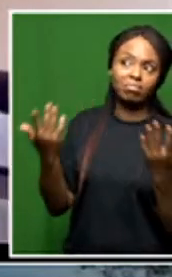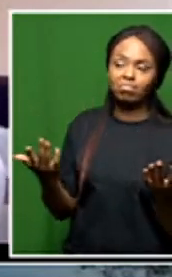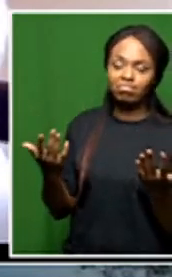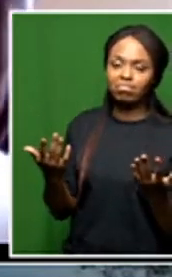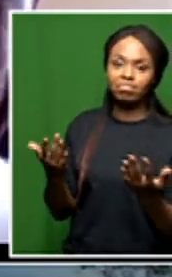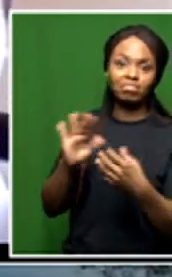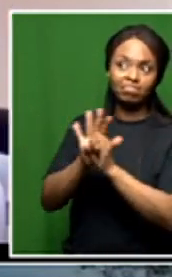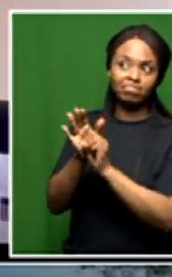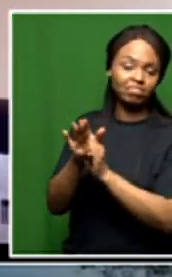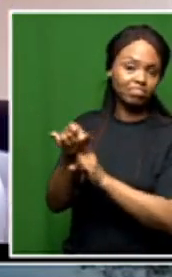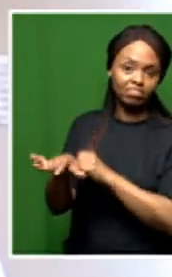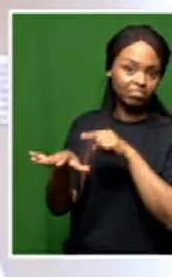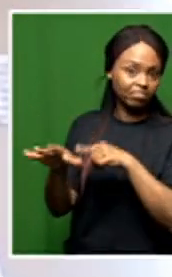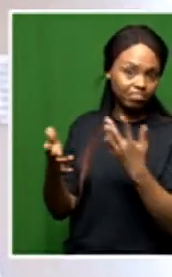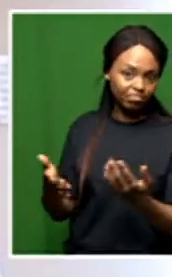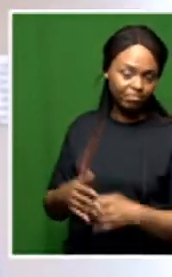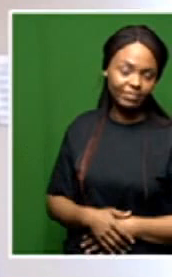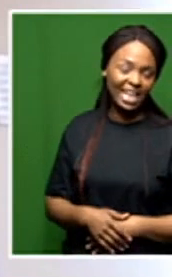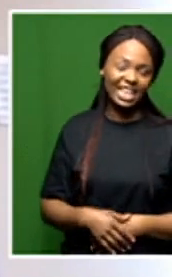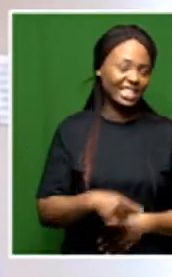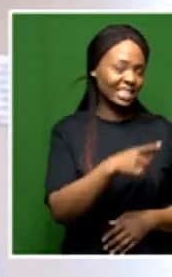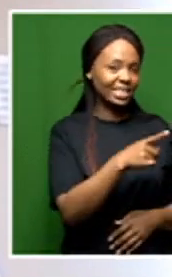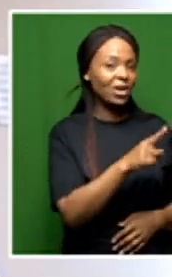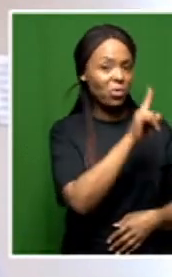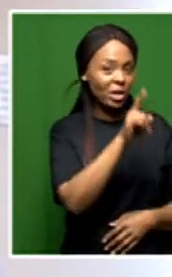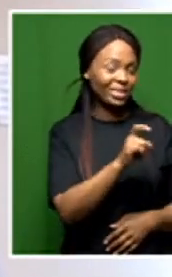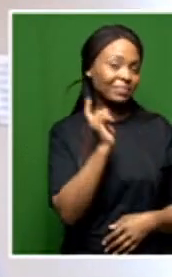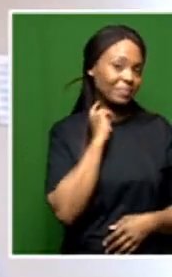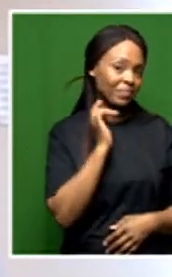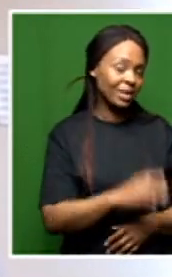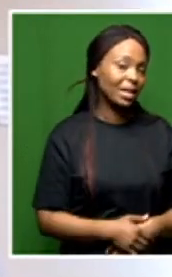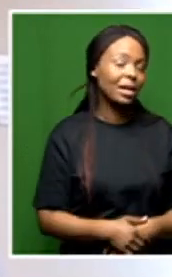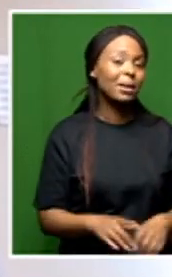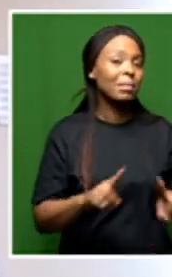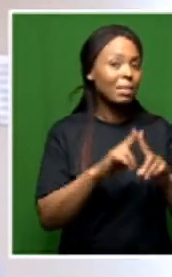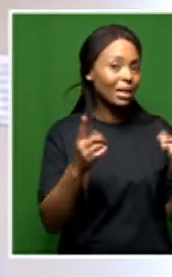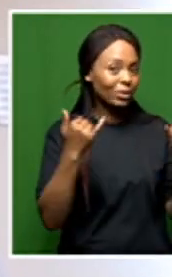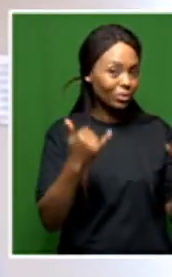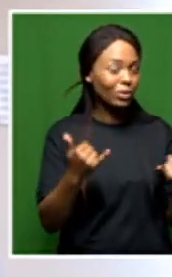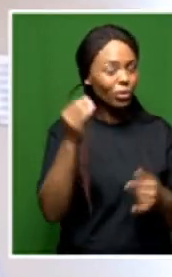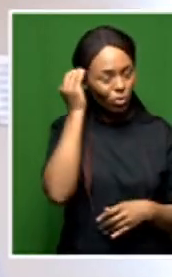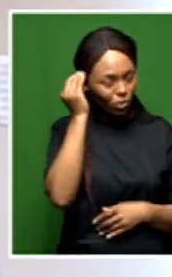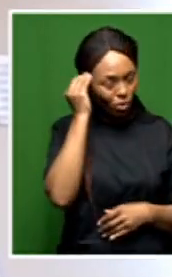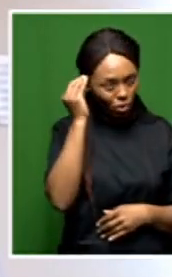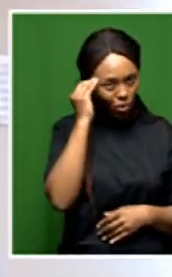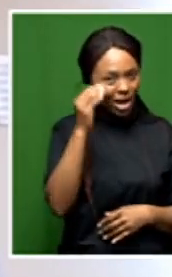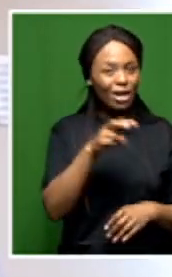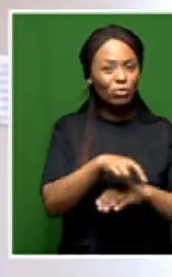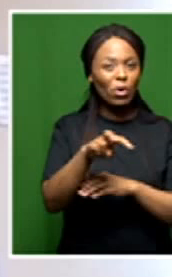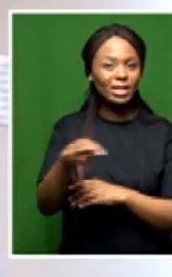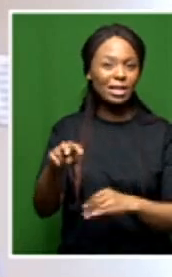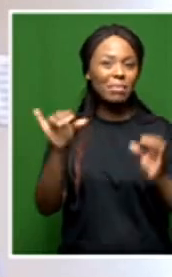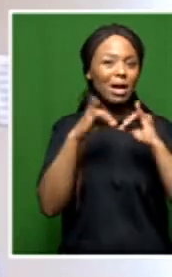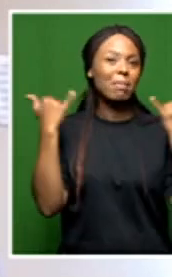That's $1 million question. As you know, that South Africa's tourism and hospitality industry has already lost over $1 billion due to cancellation